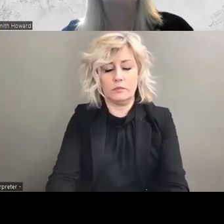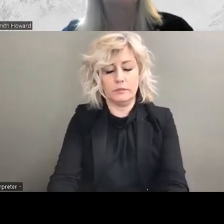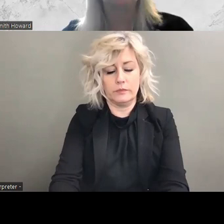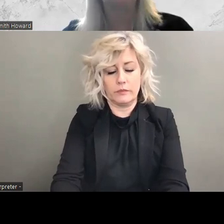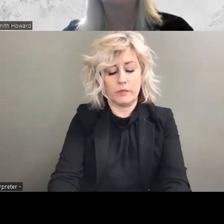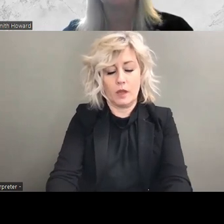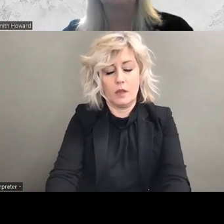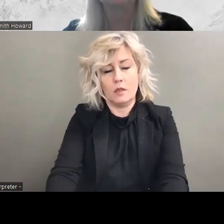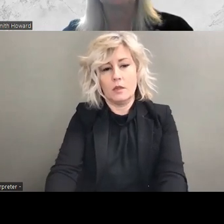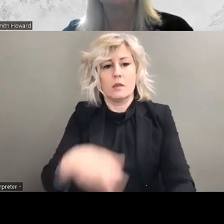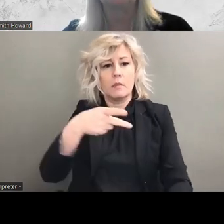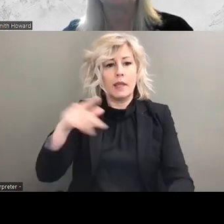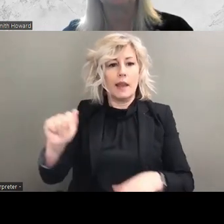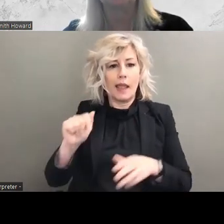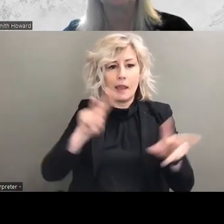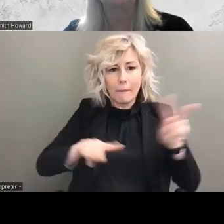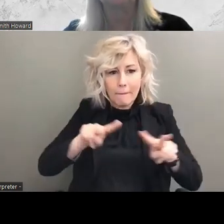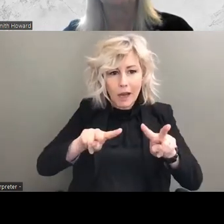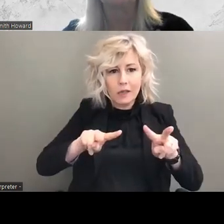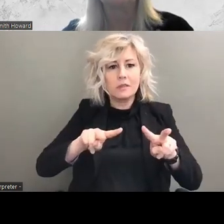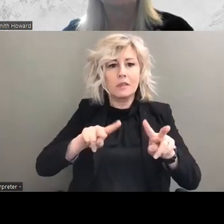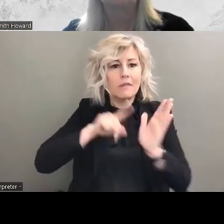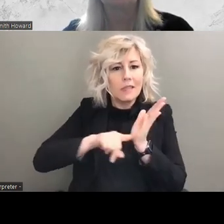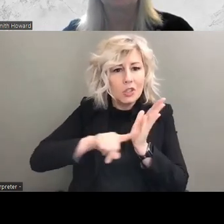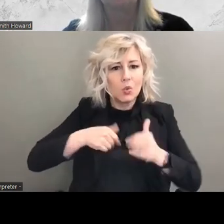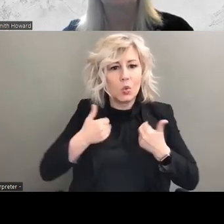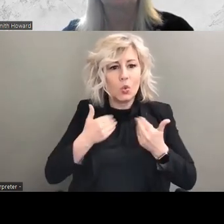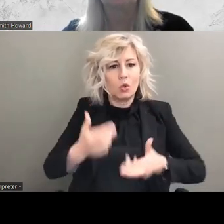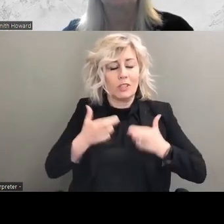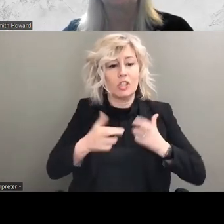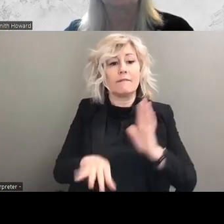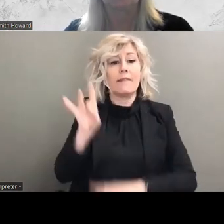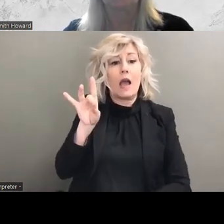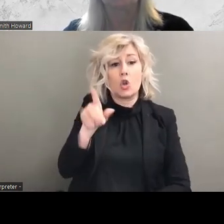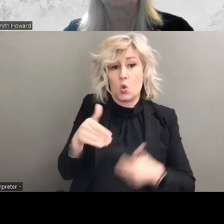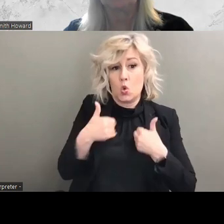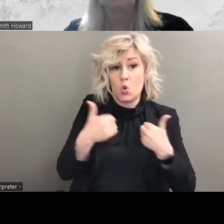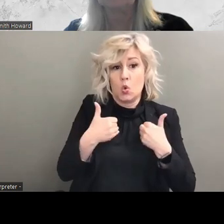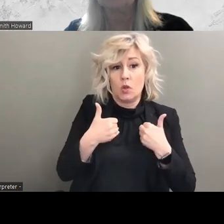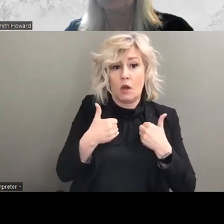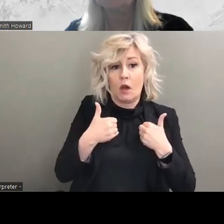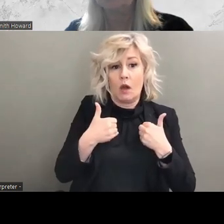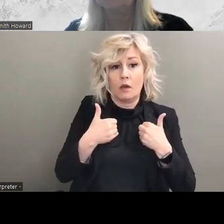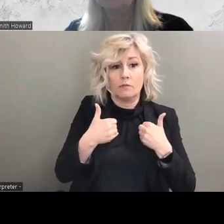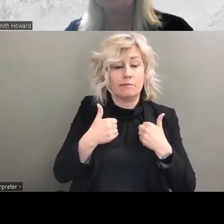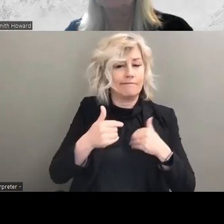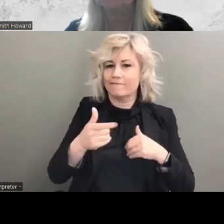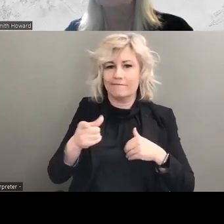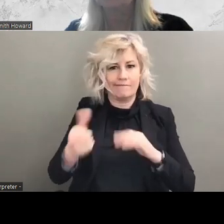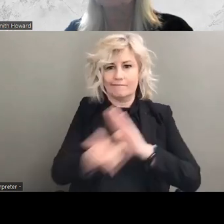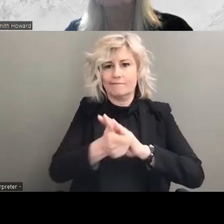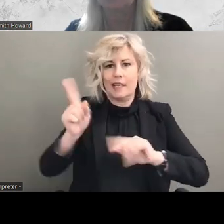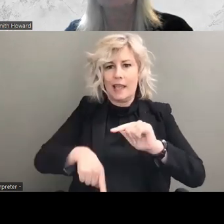So PNA monitoring and investigation of youth residentials, staff found that youth are prevented from contact with their